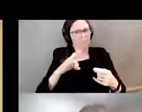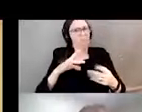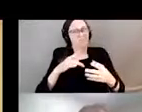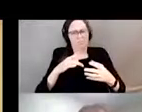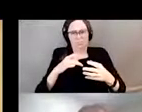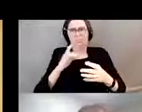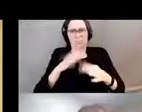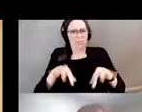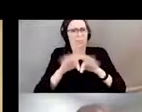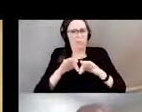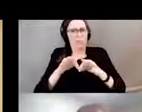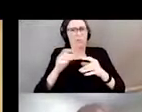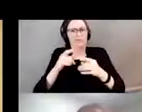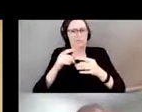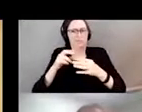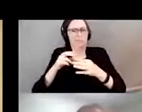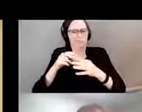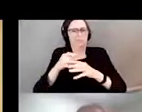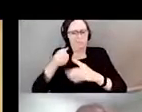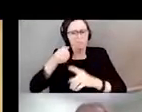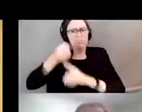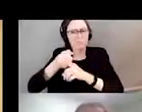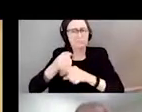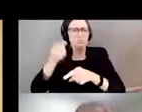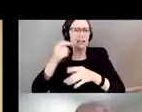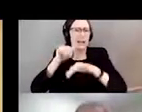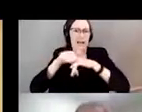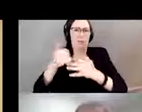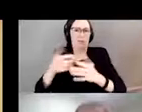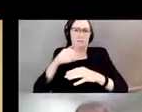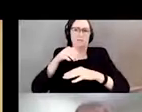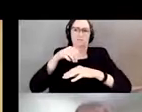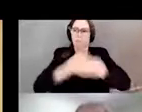the formation and function of this country.